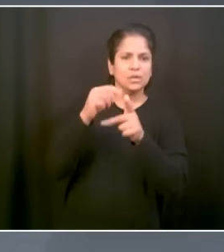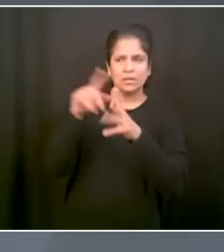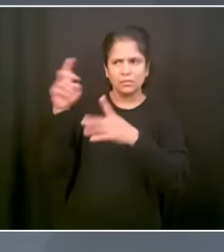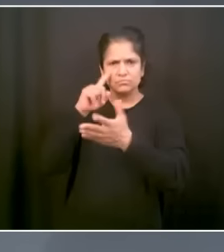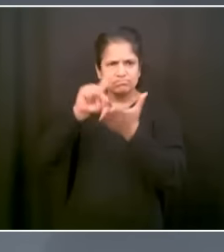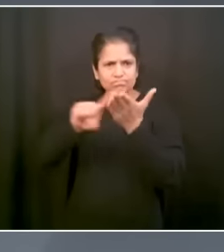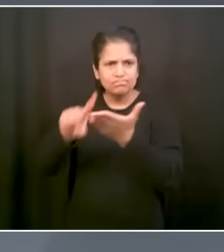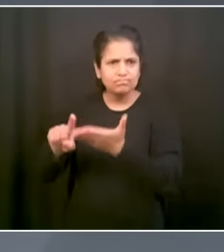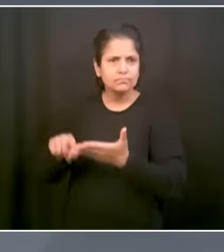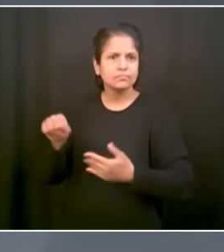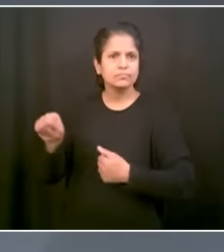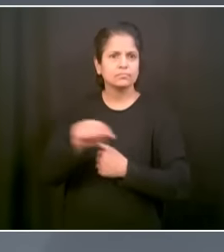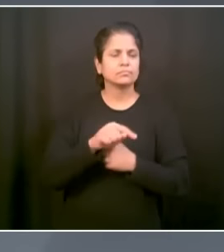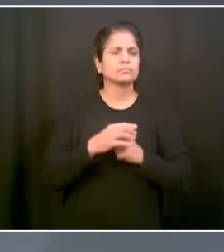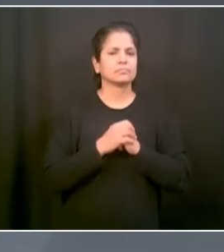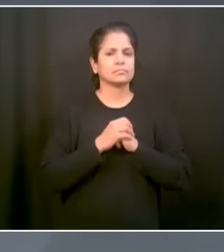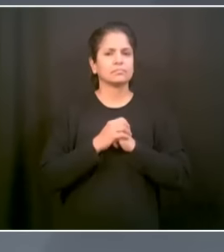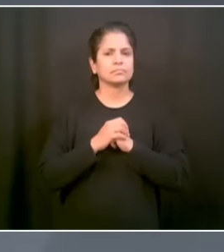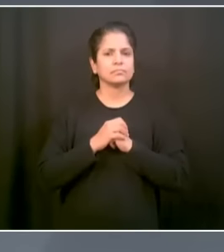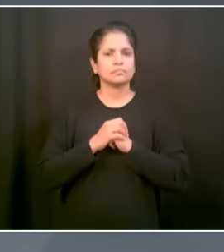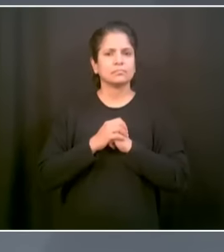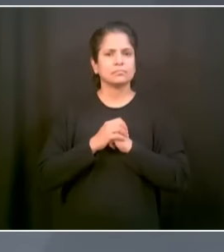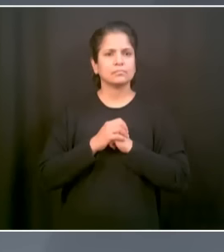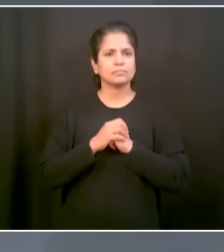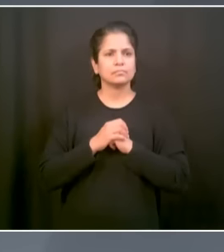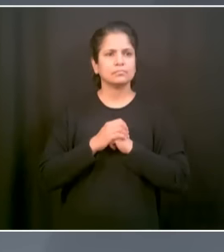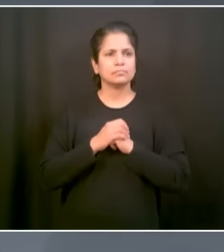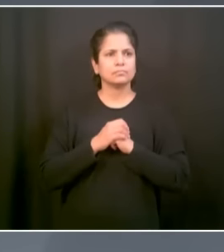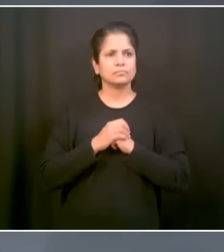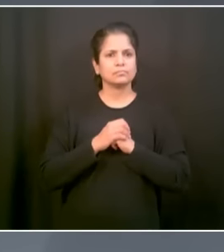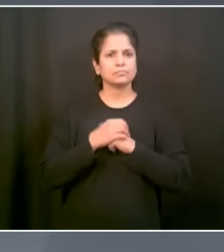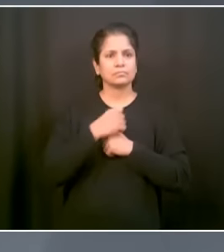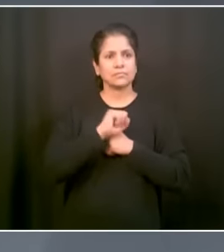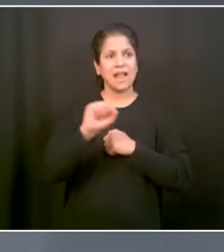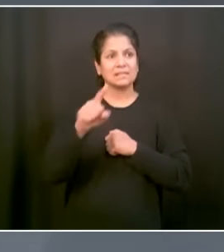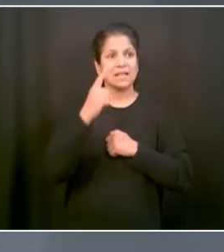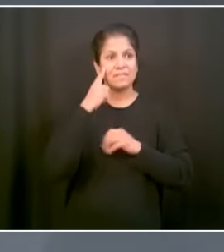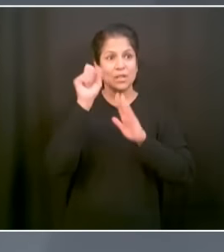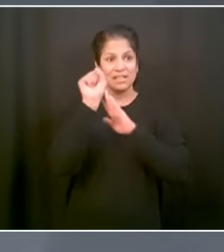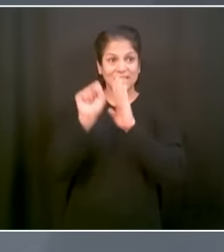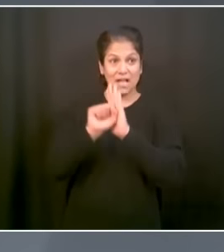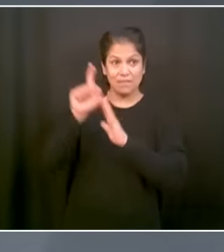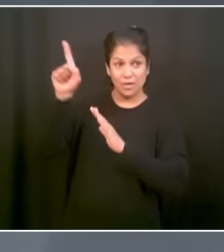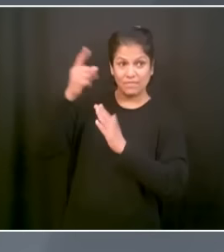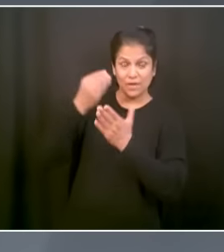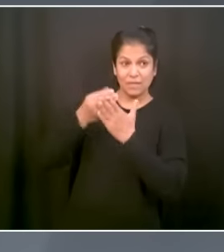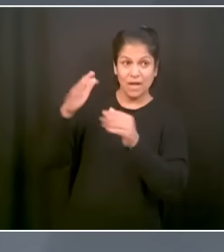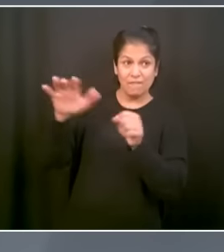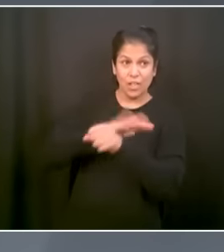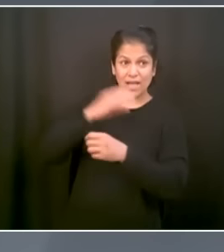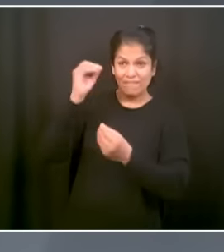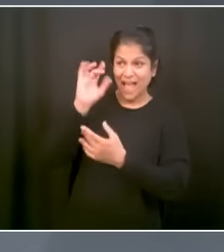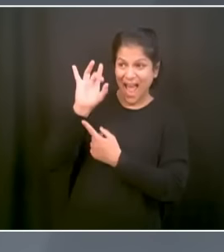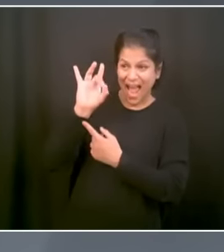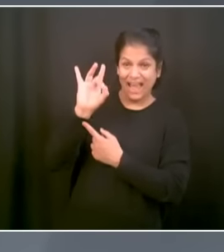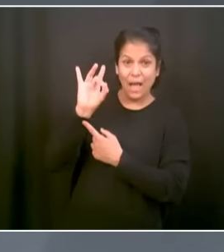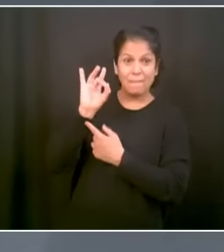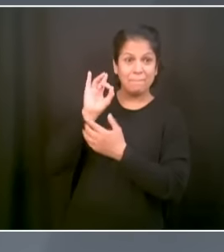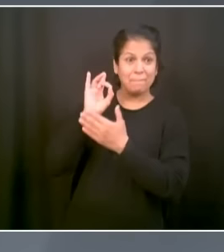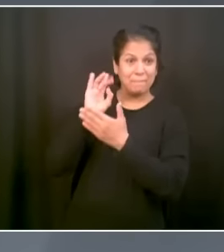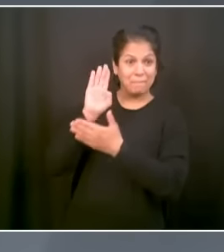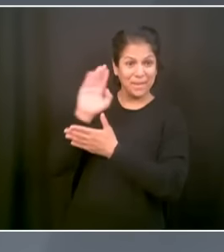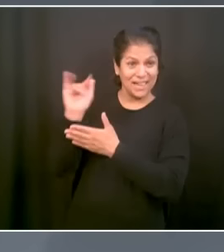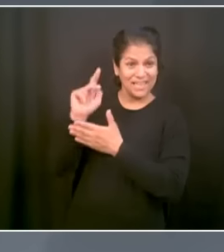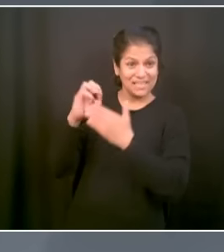what we're giving and getting from the state. Are you asking fully for that $8 billion? At this time, we are making clear the extent